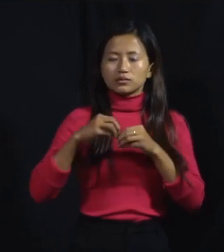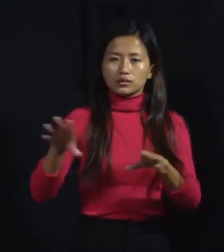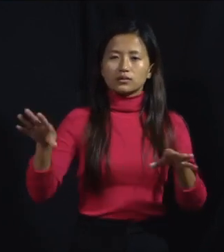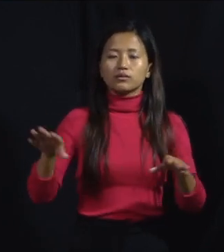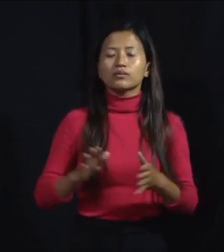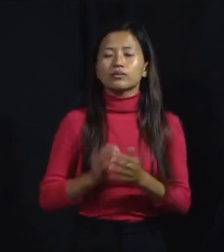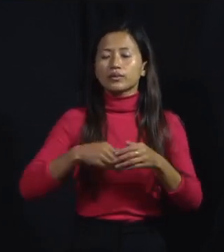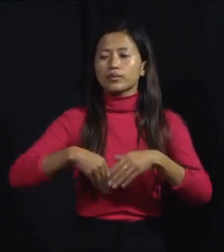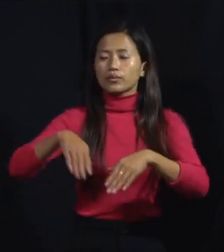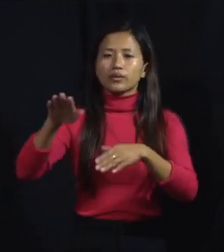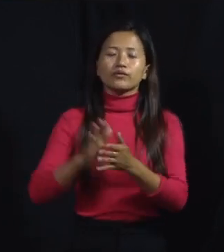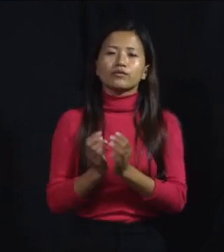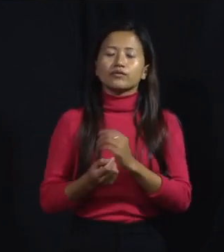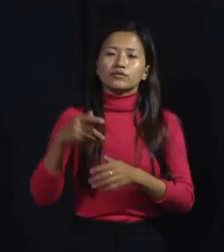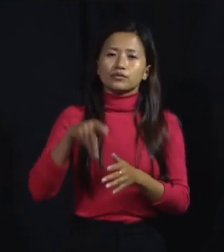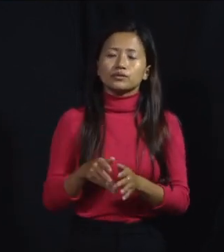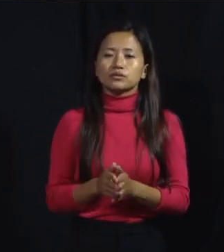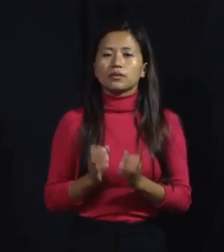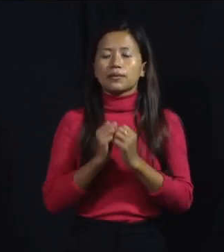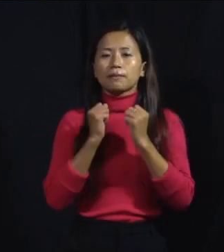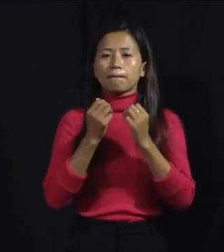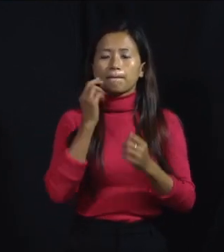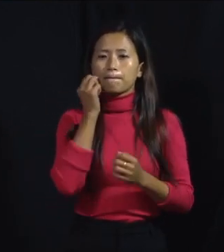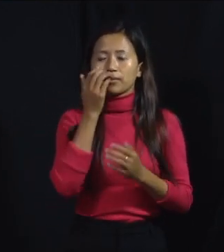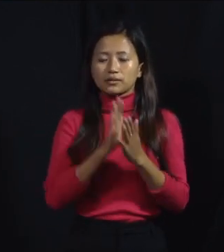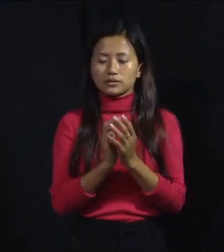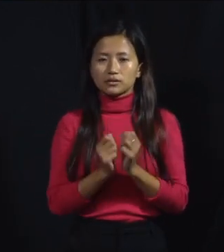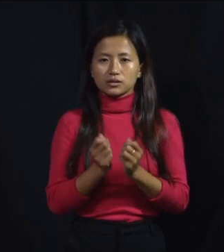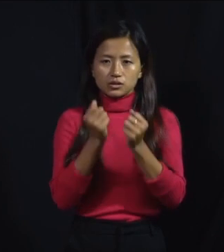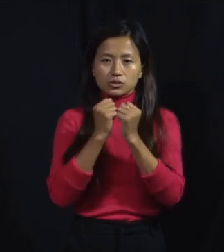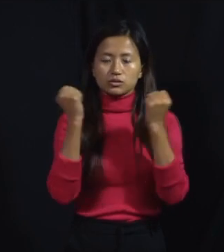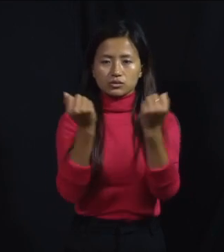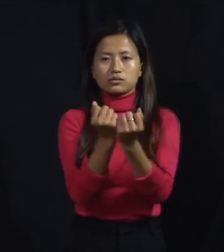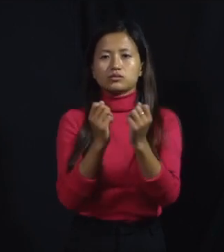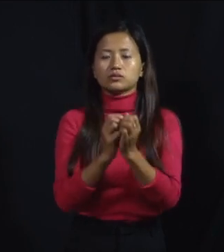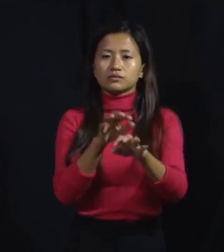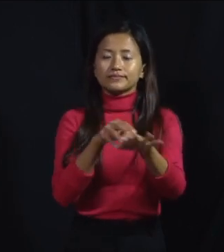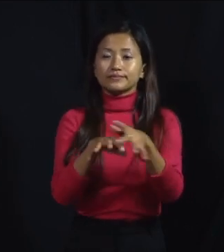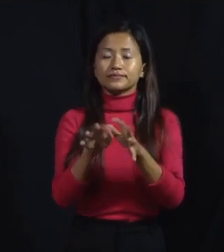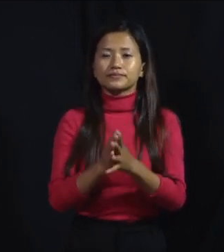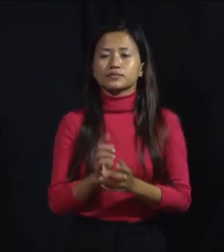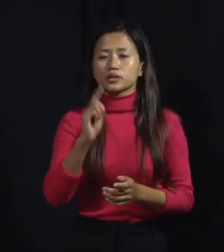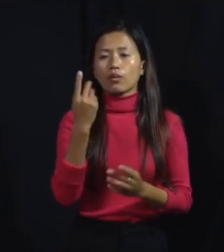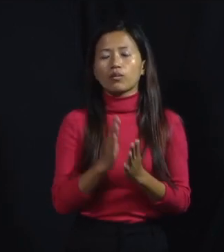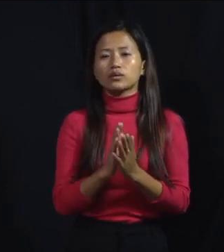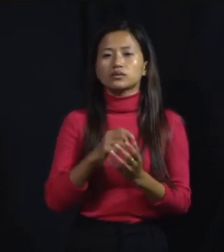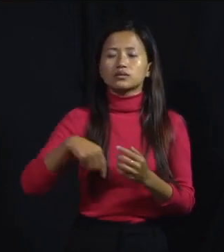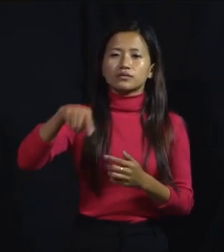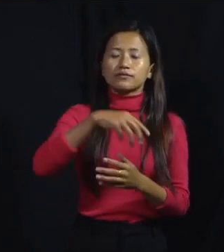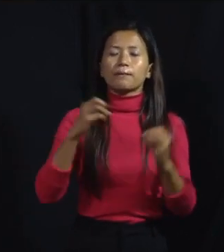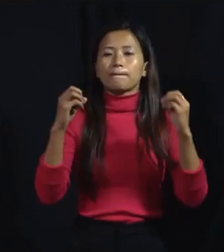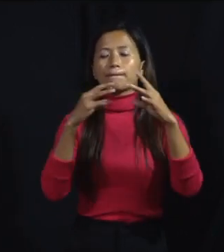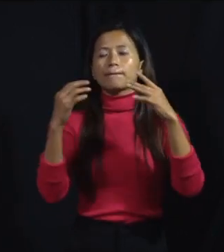it, because man is a social animal, right? So we are always surrounded by one environment or the